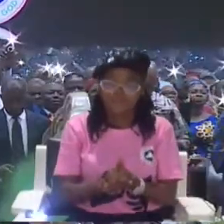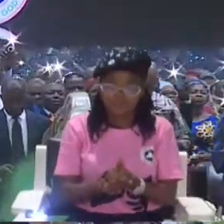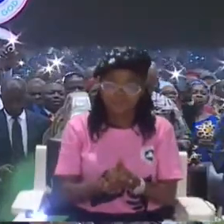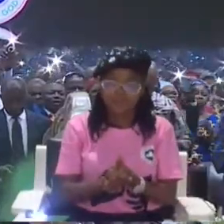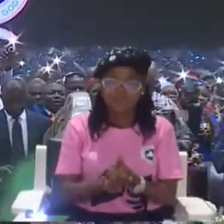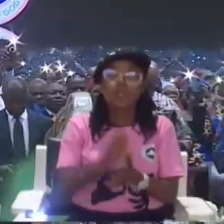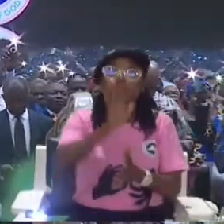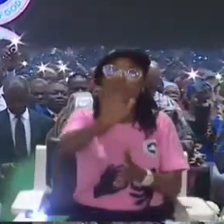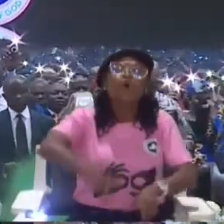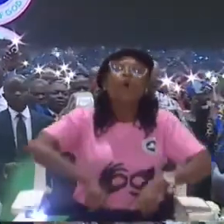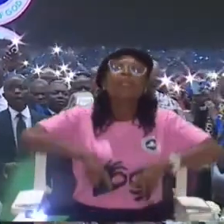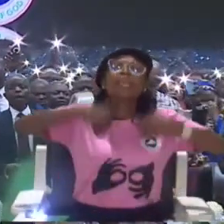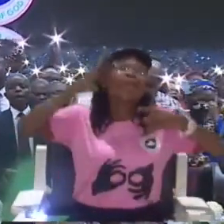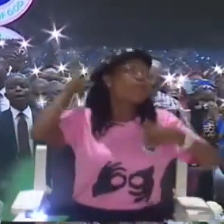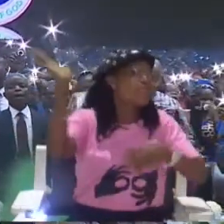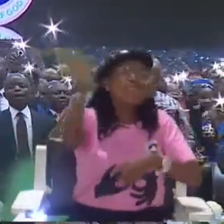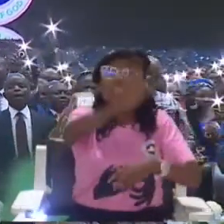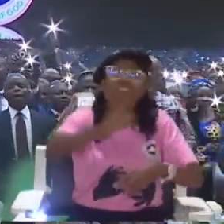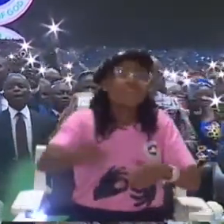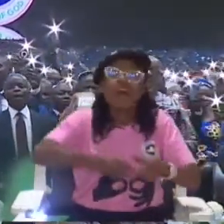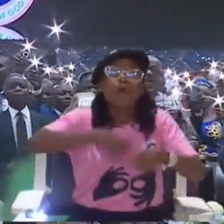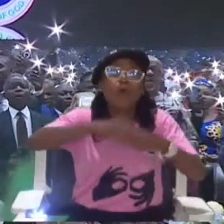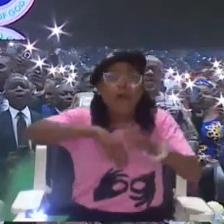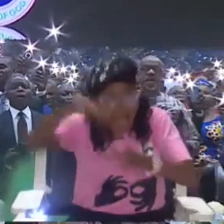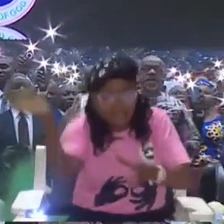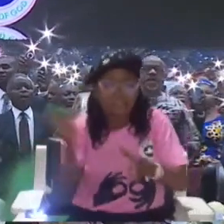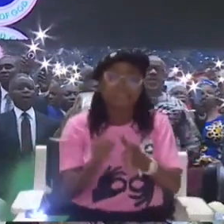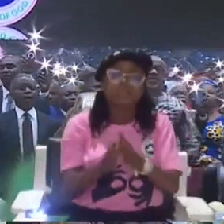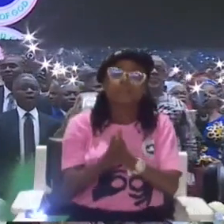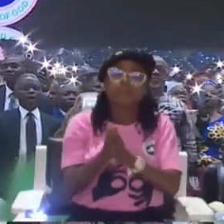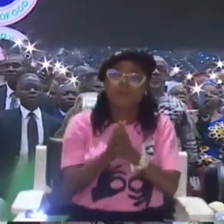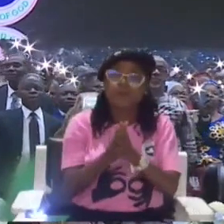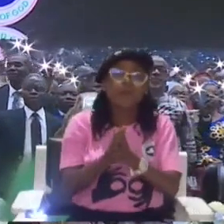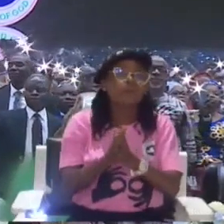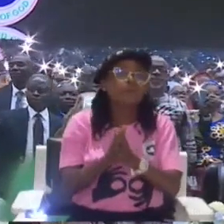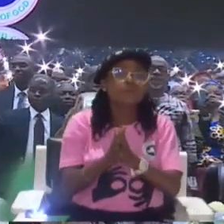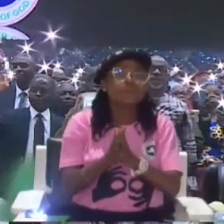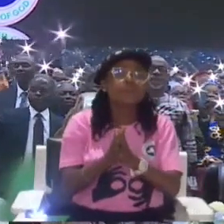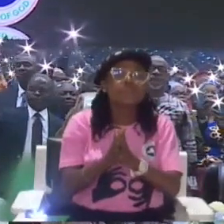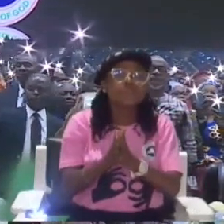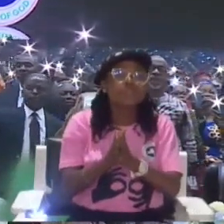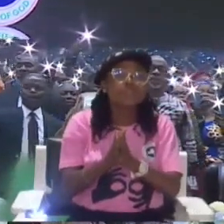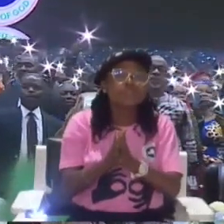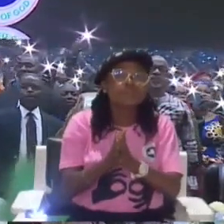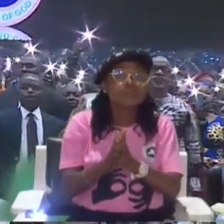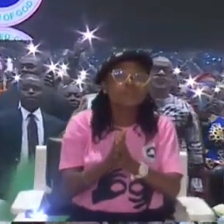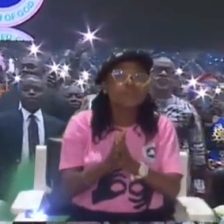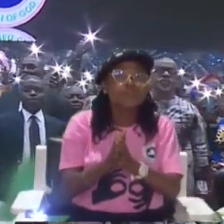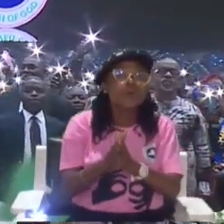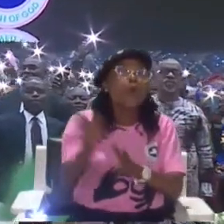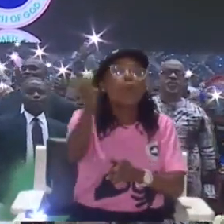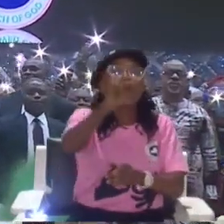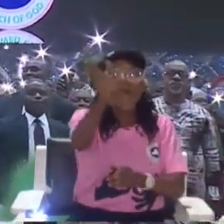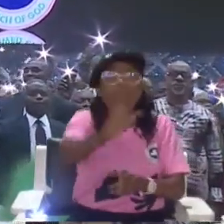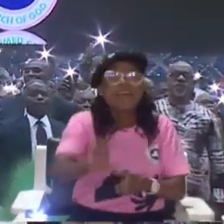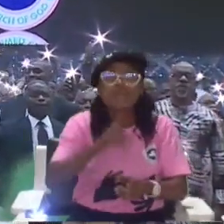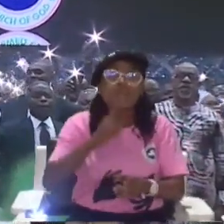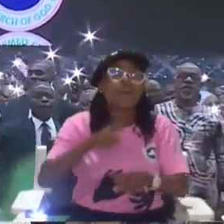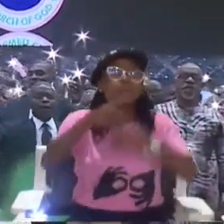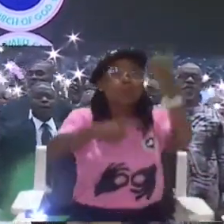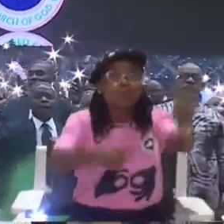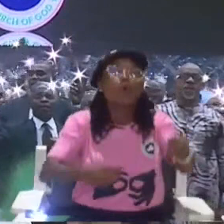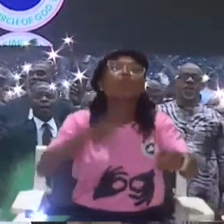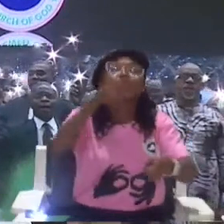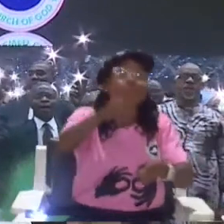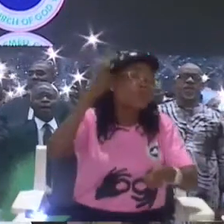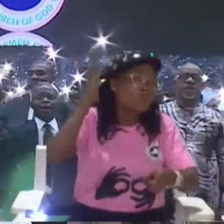Your light will never go out. Imale re ko ni wo oku. Wherever you go, you will shine.